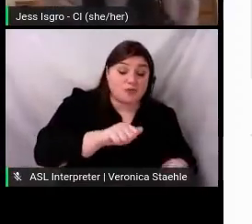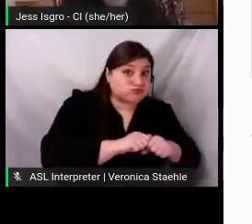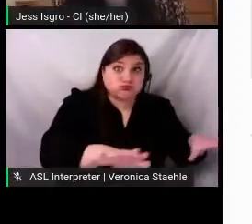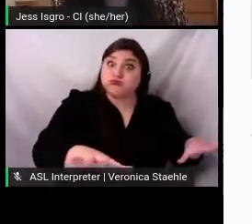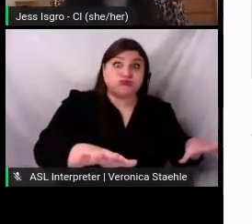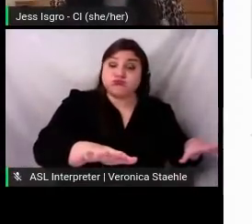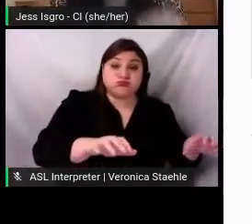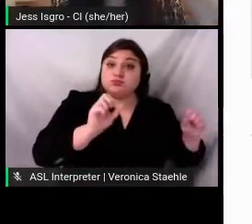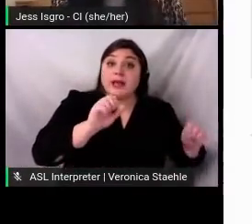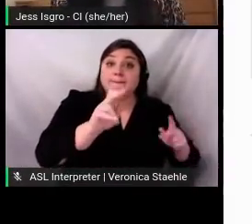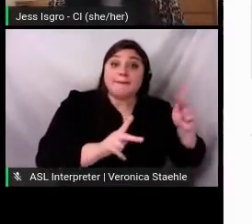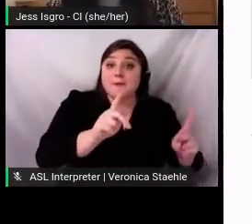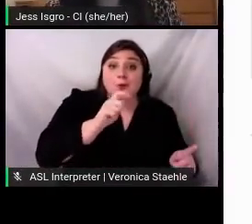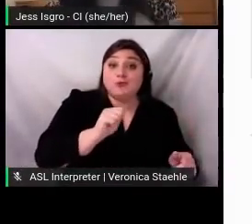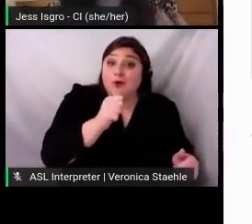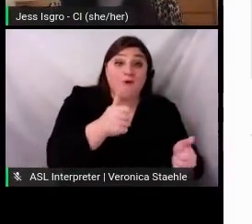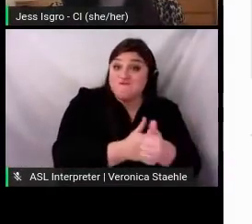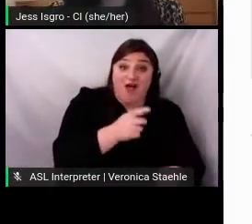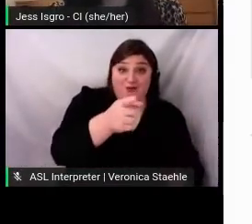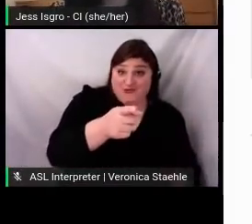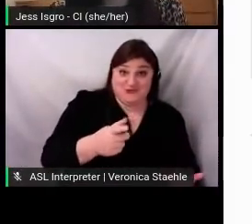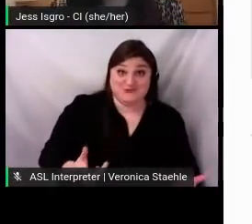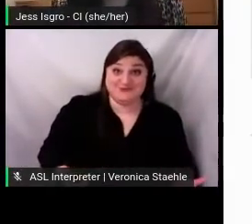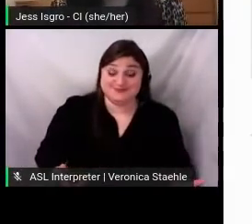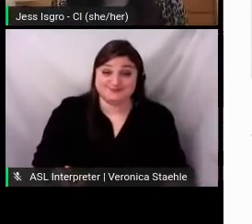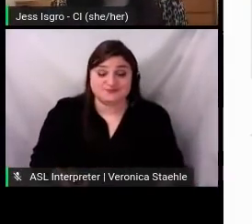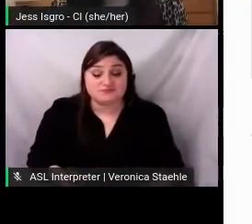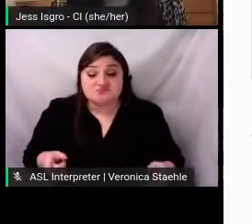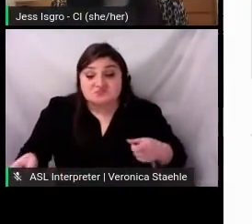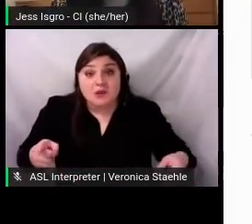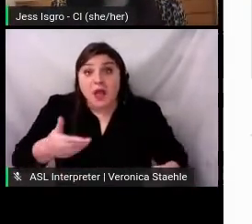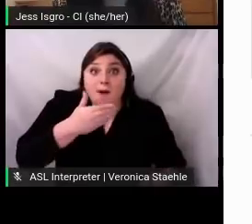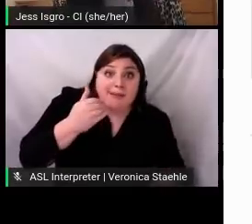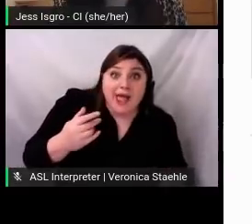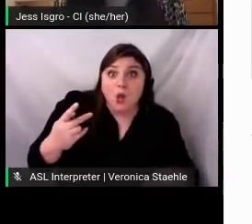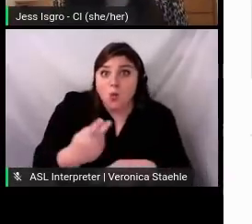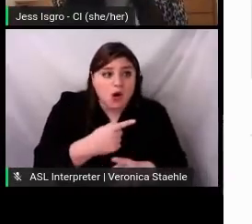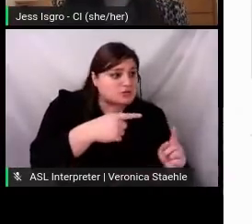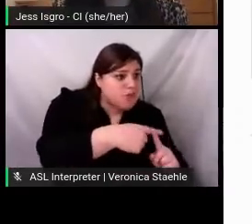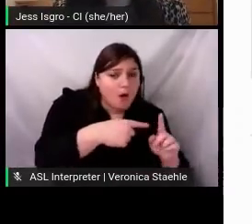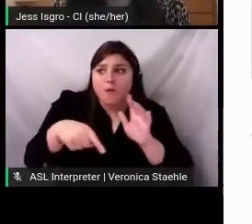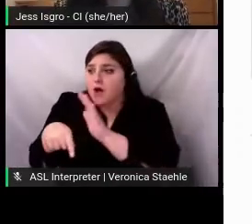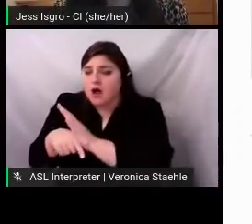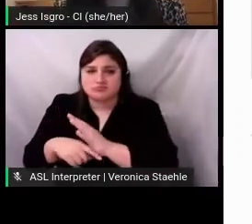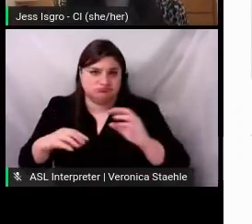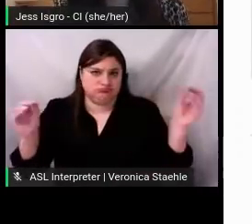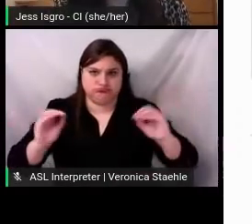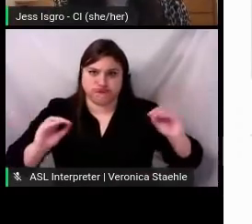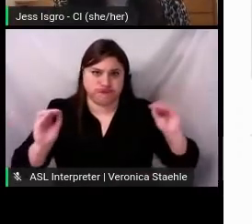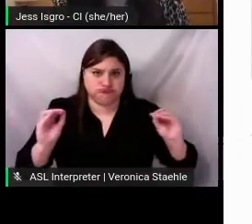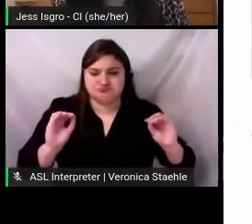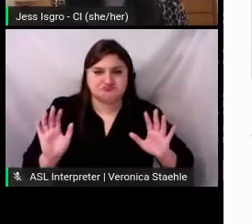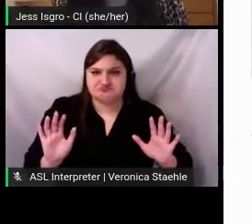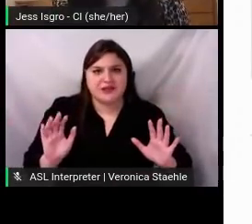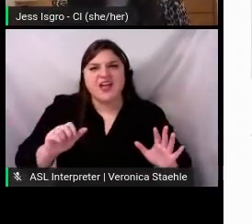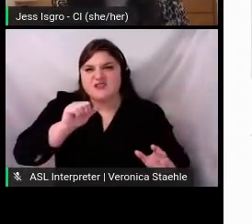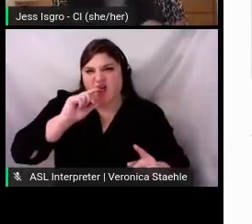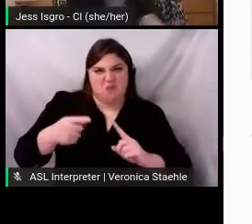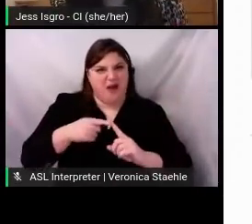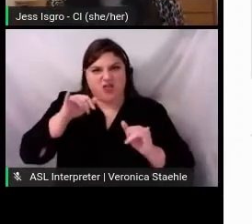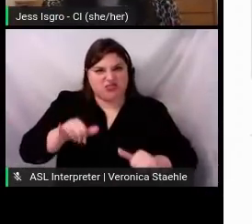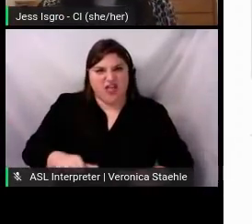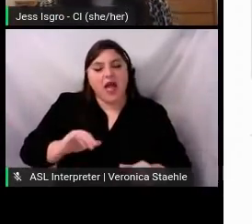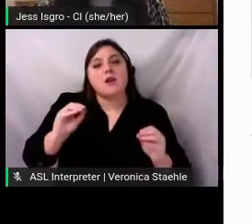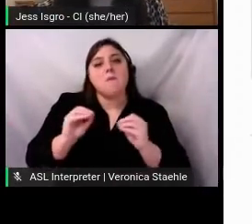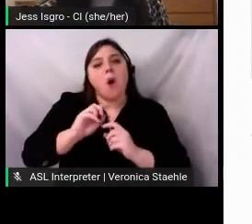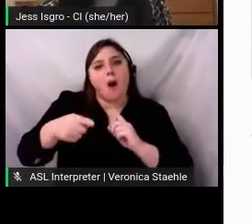is correct. We're not aiming for one over the other, and both certainly have their place in your social landscape. But understanding how